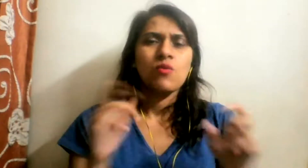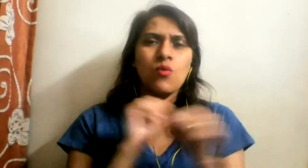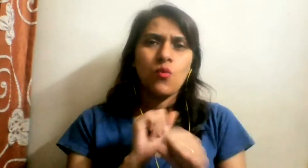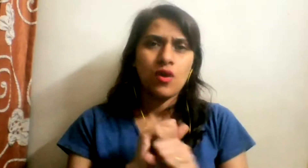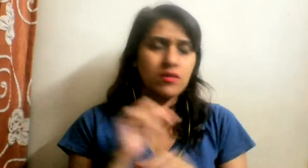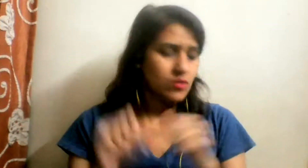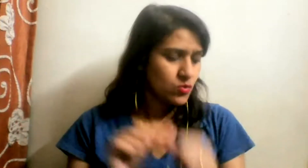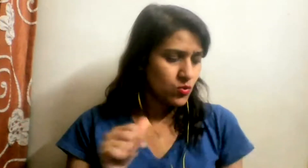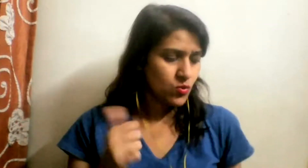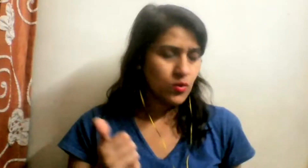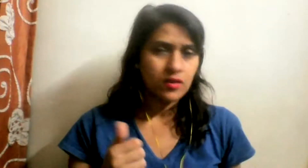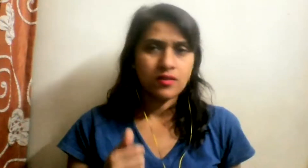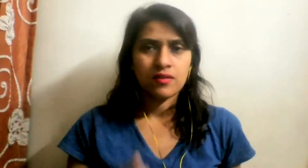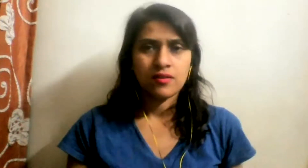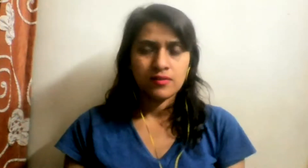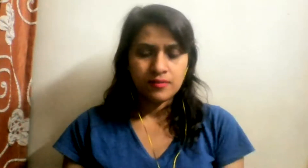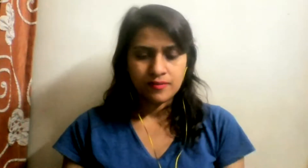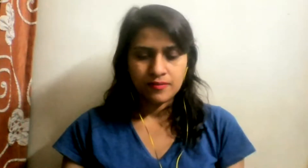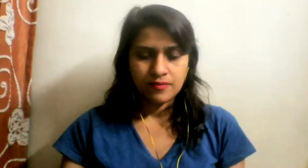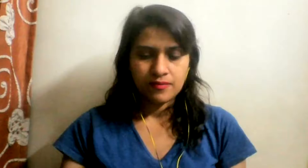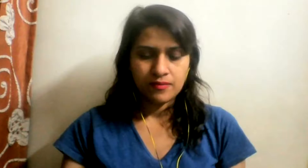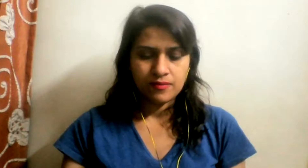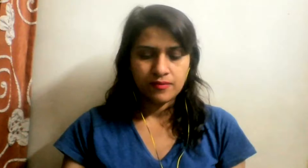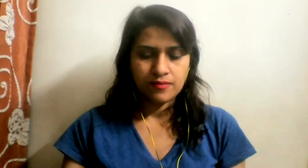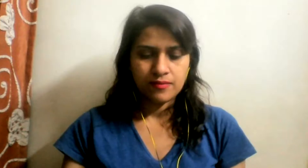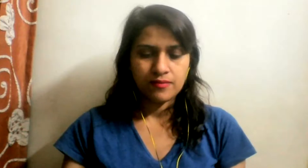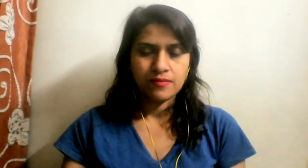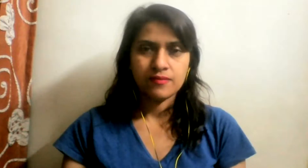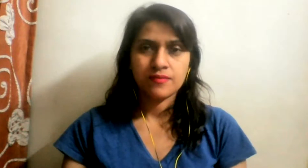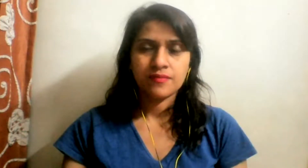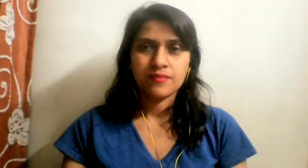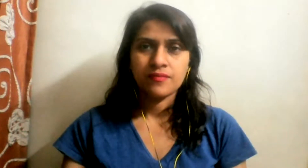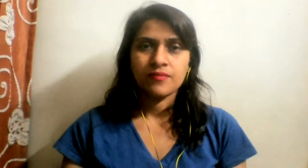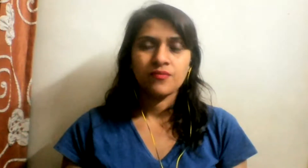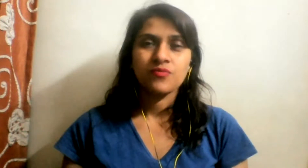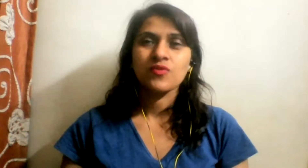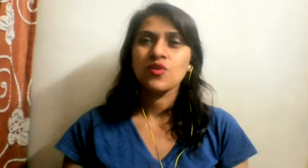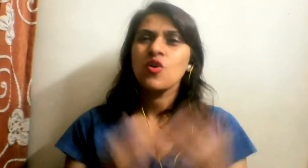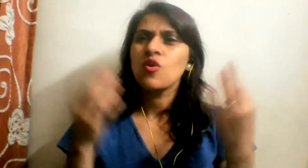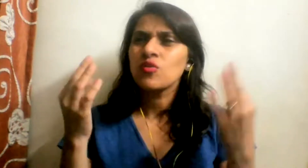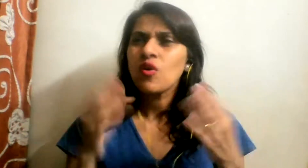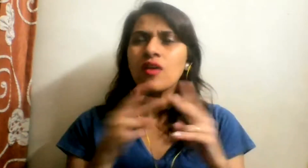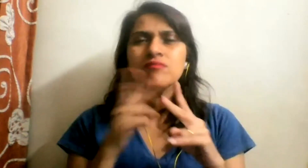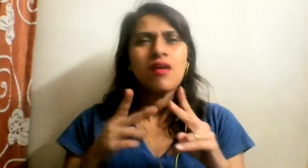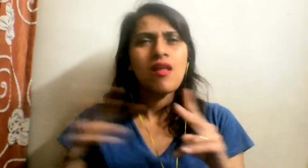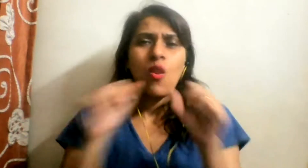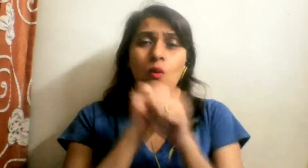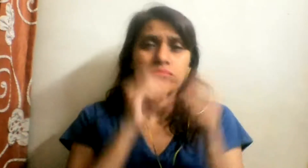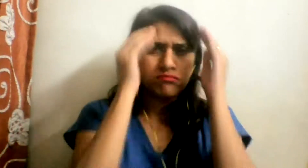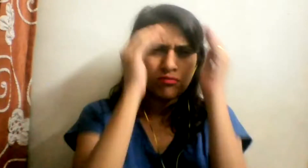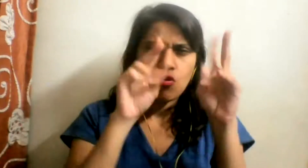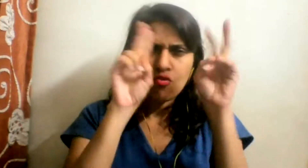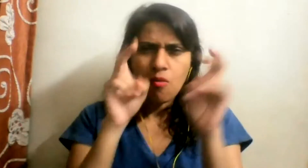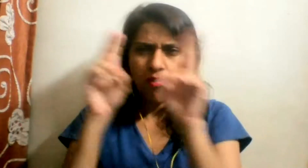to reducing maternal mortality or newborn mortality. So all these